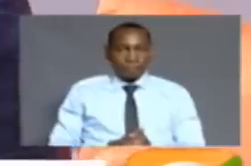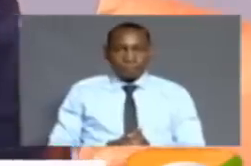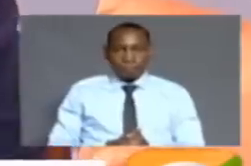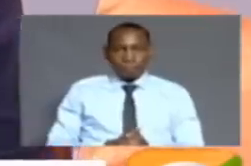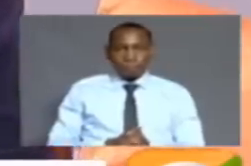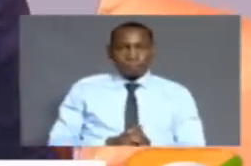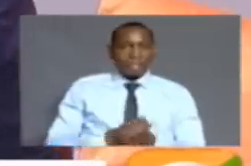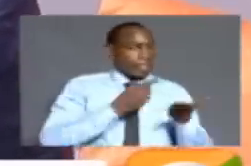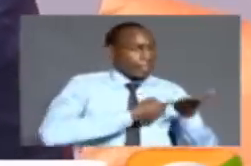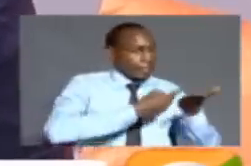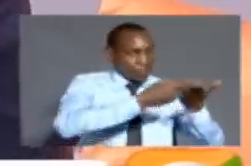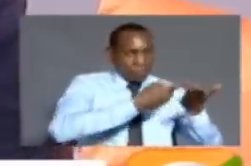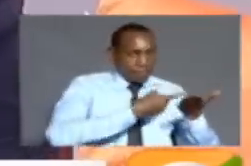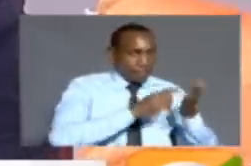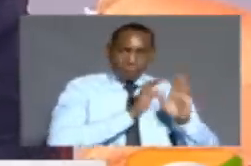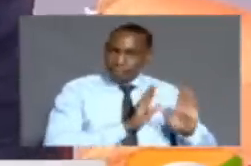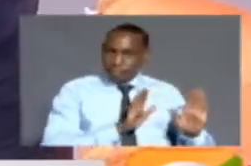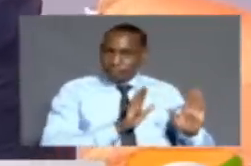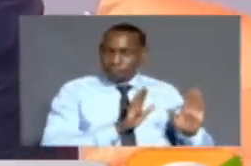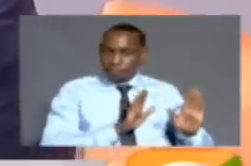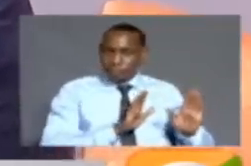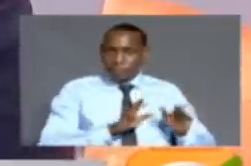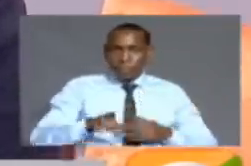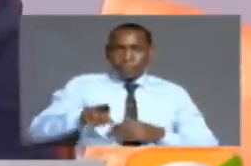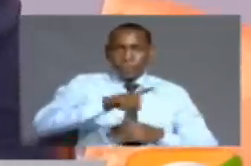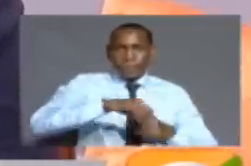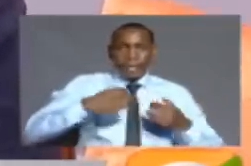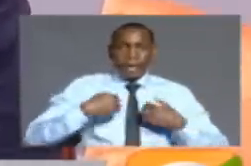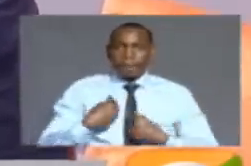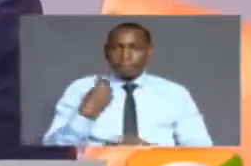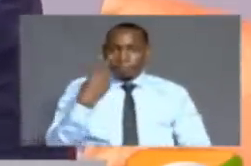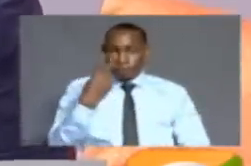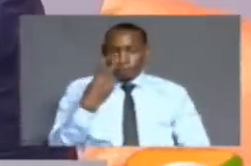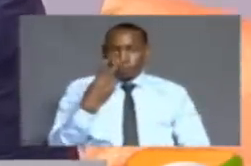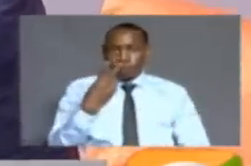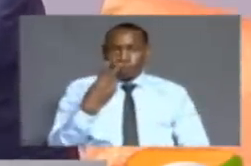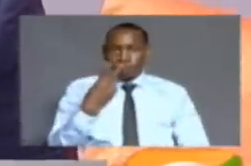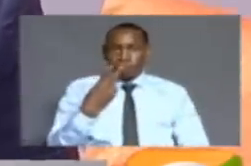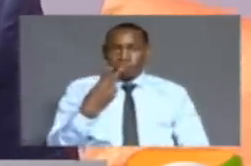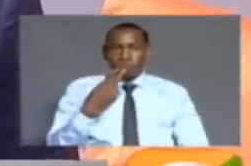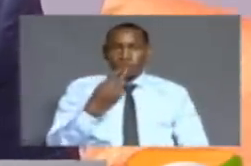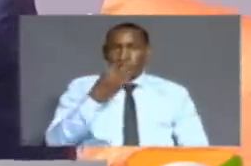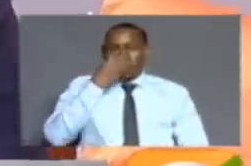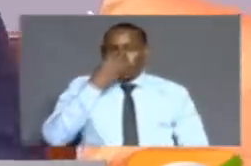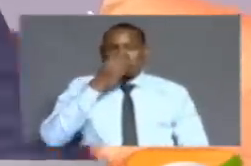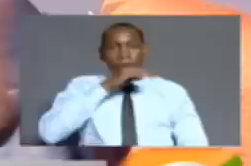for argument's sake. Yes. Okay? And it's hypothetical. Why don't we have these two gentlemen, first of all, declare